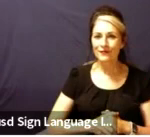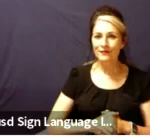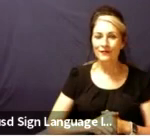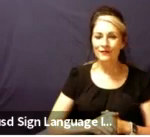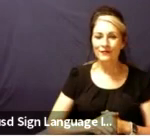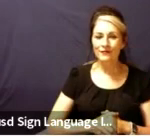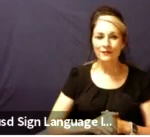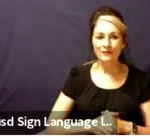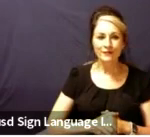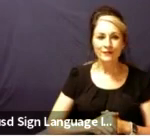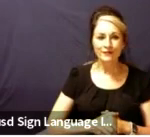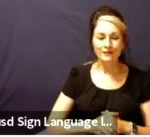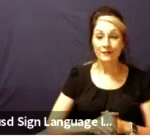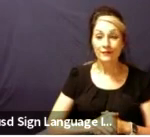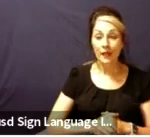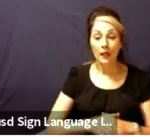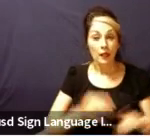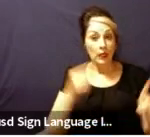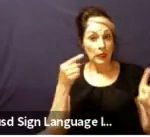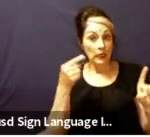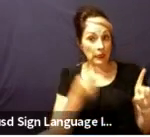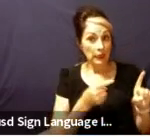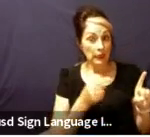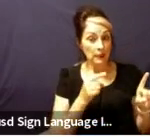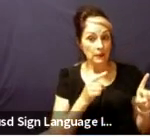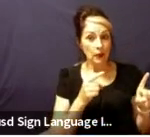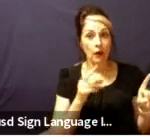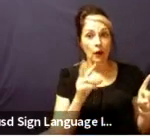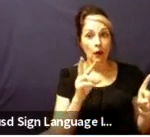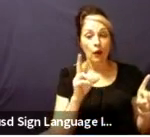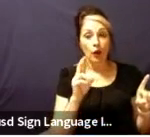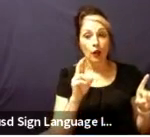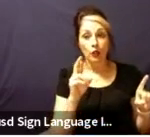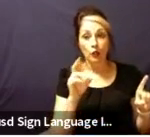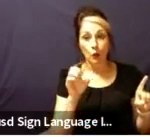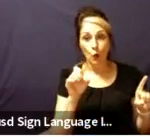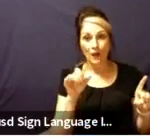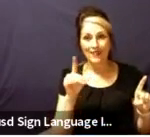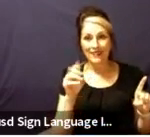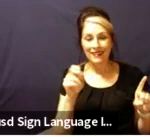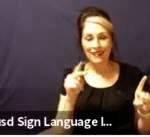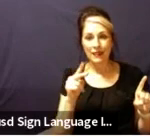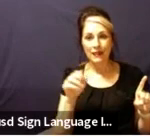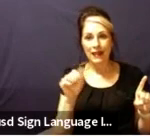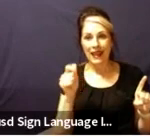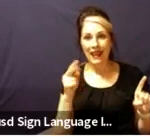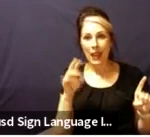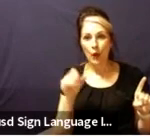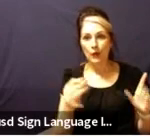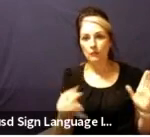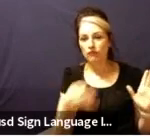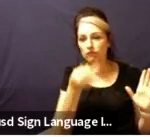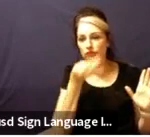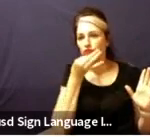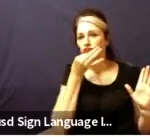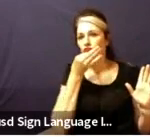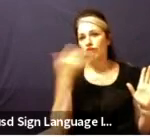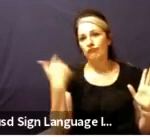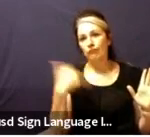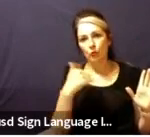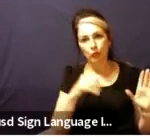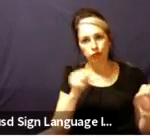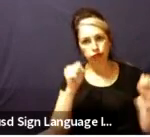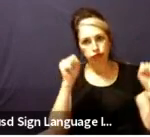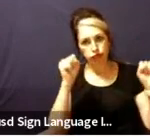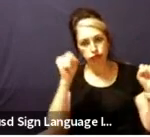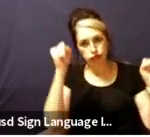And Aaron is one of our resident Aries experts, so he will be able to give you some great information this